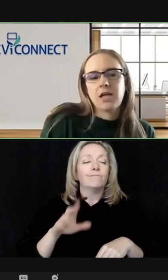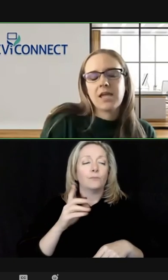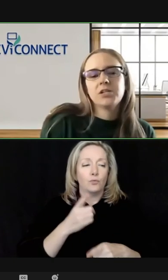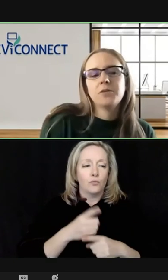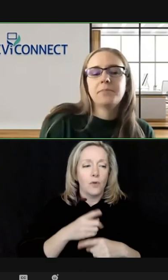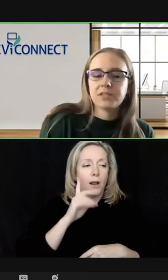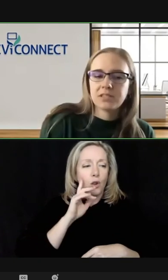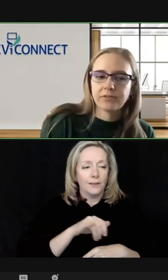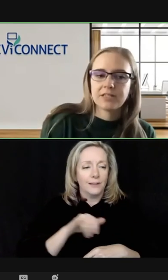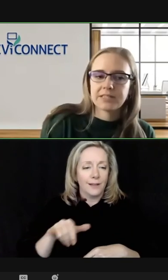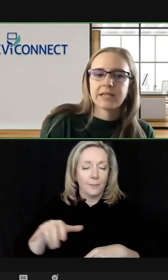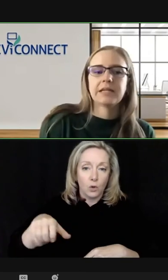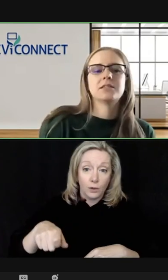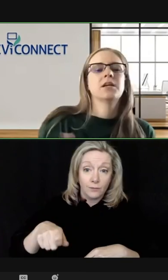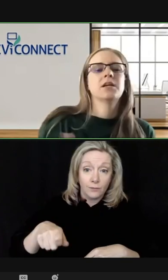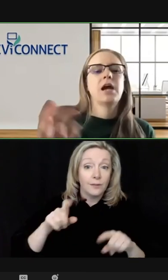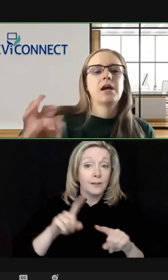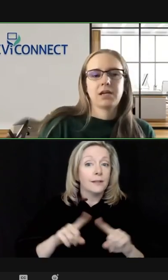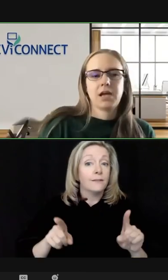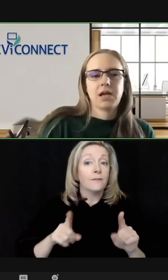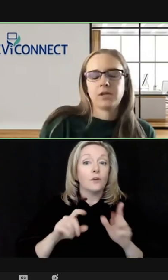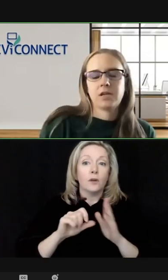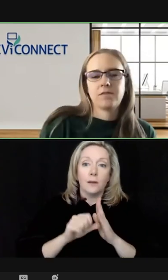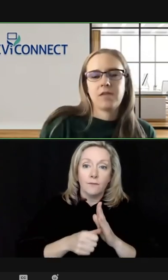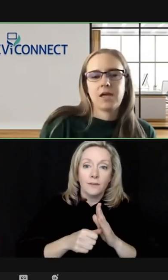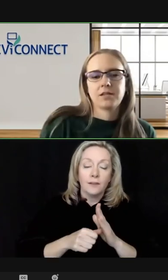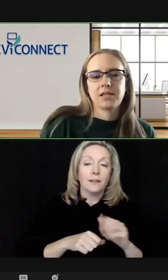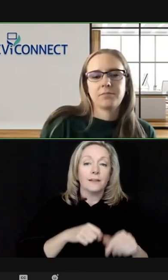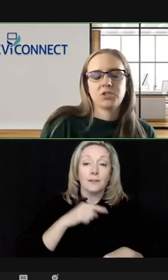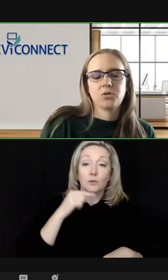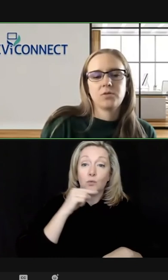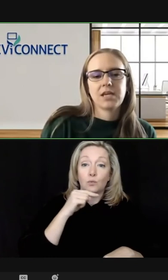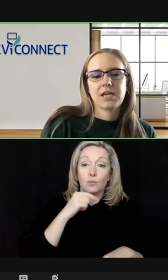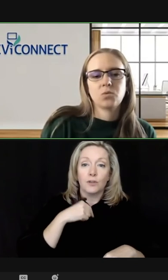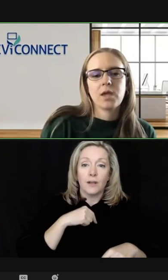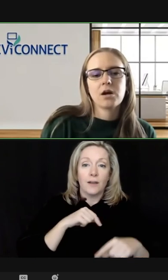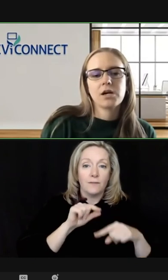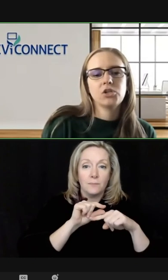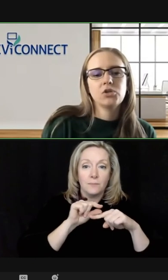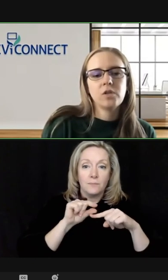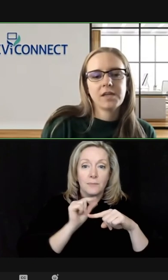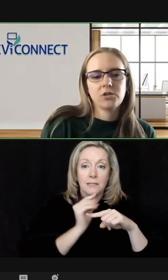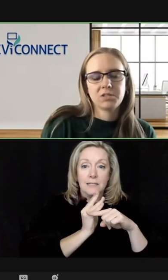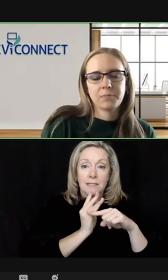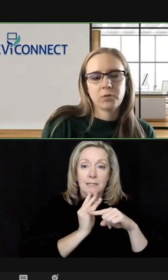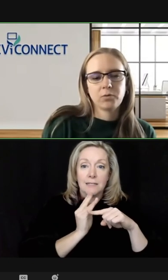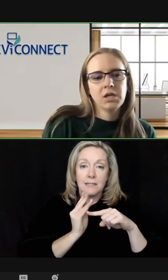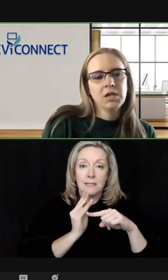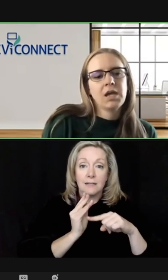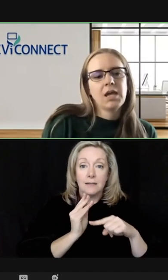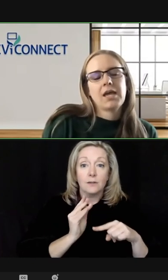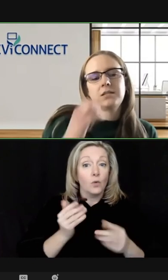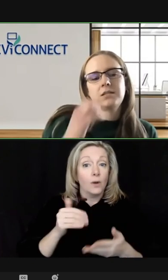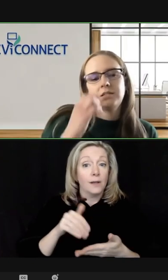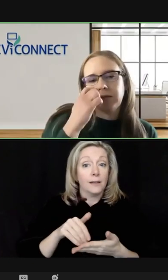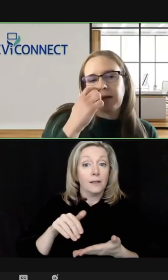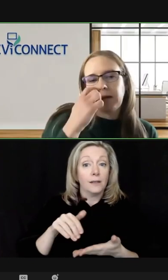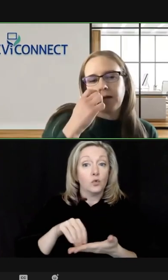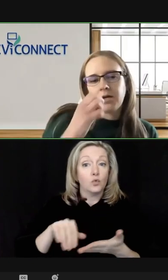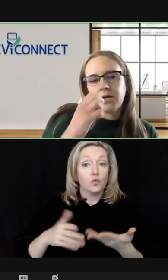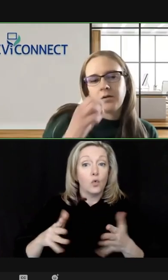both have a long handle, but the difference is, and then kind of give that example. So in this case, we already knew that they knew spoon,